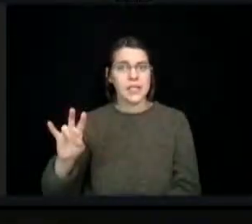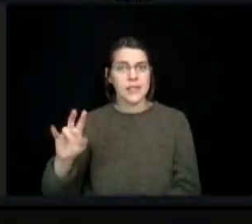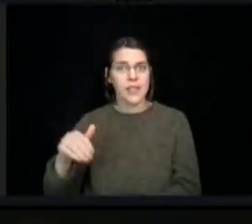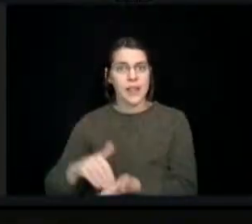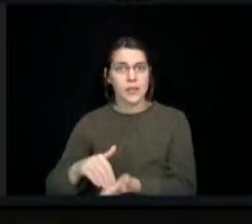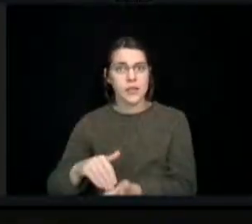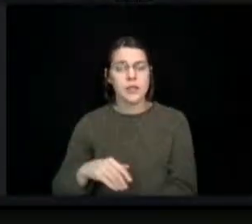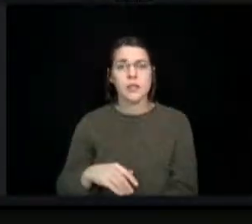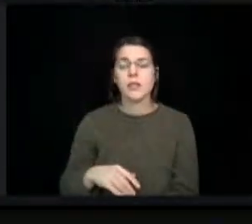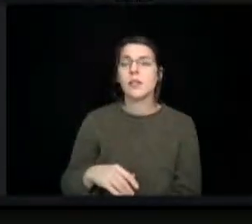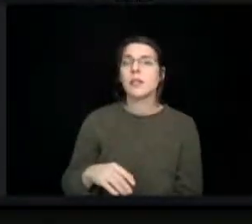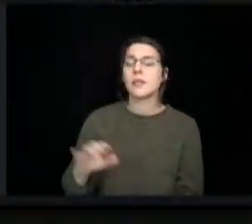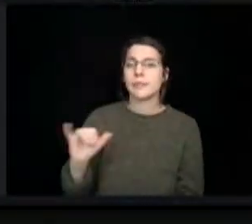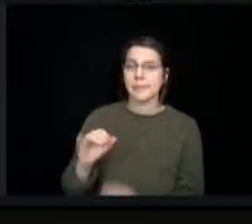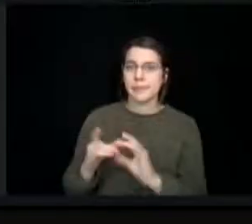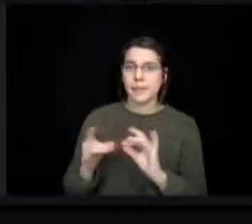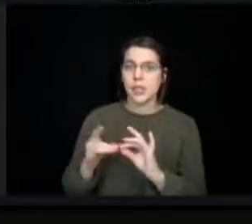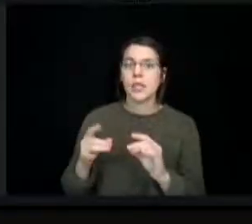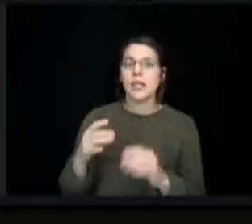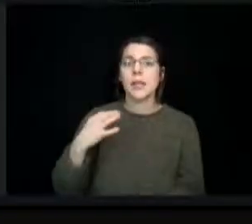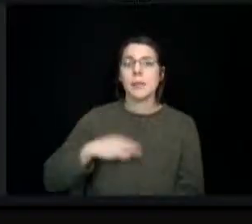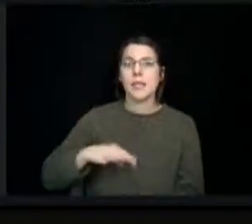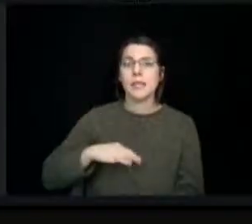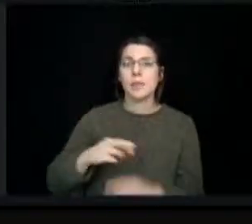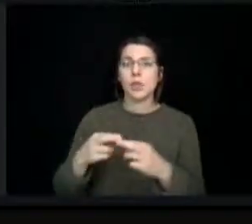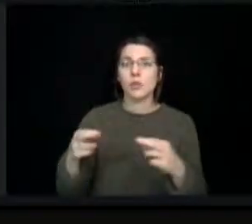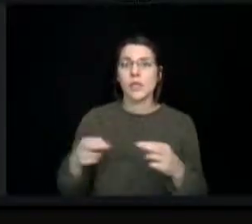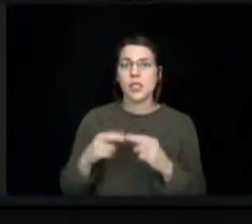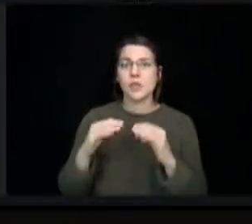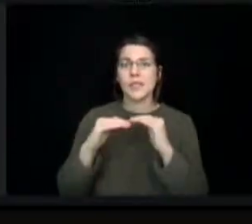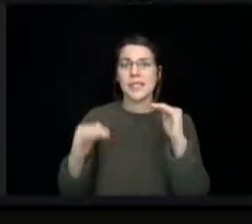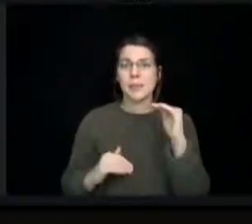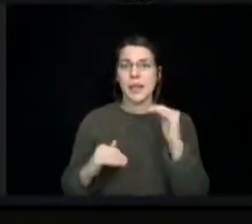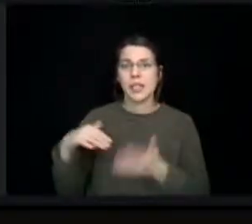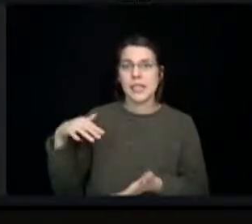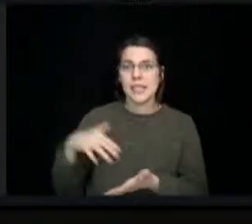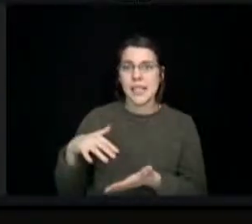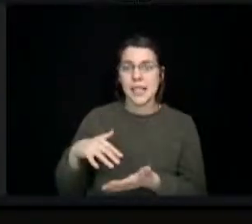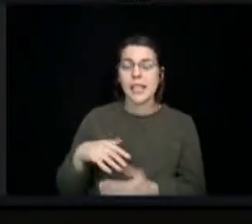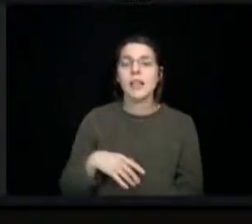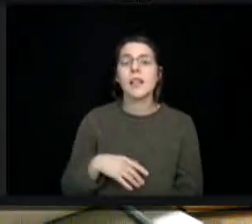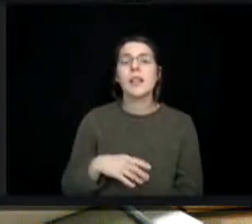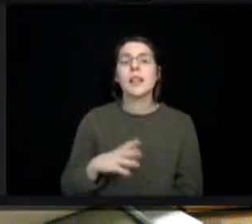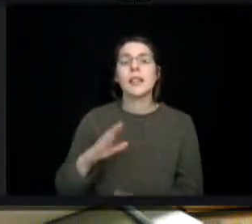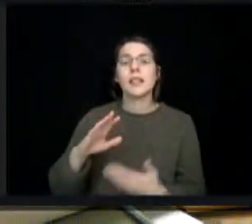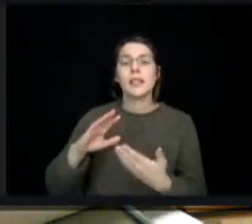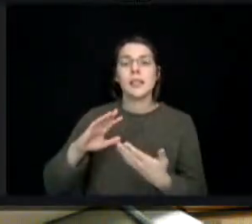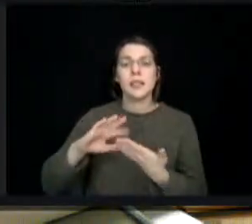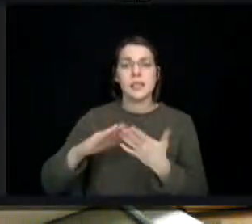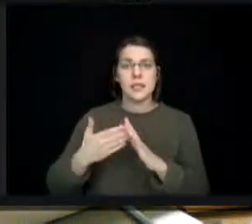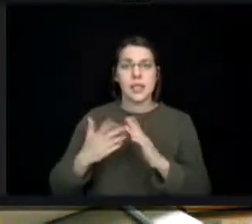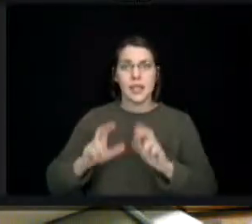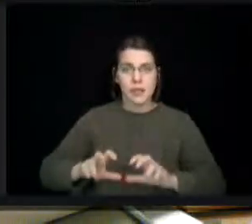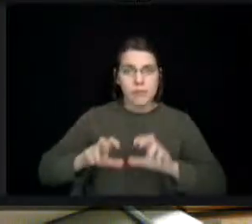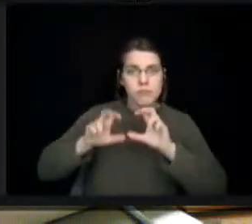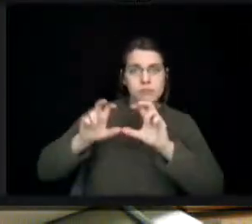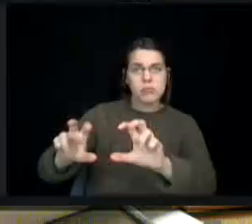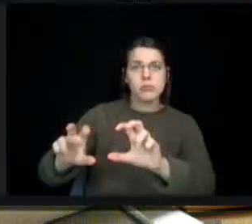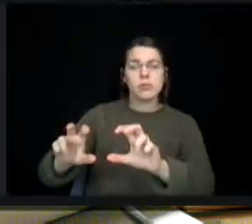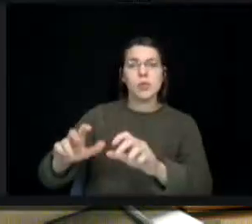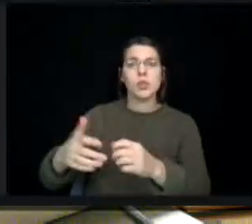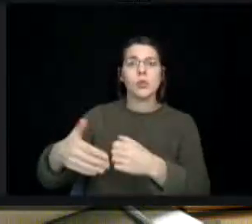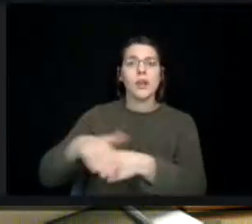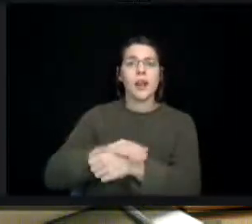mentioned, the Pittsburgh Regional Disparity Study, the city made a large contribution to that to cover it over a multi-year project. We also have